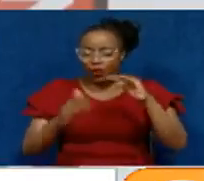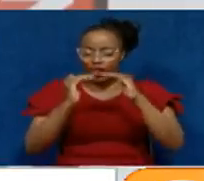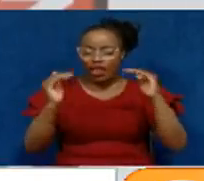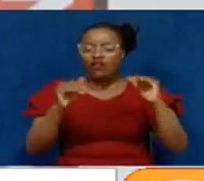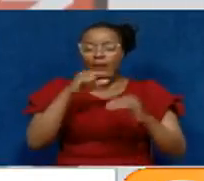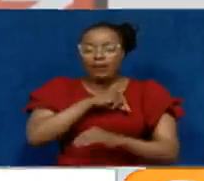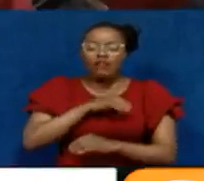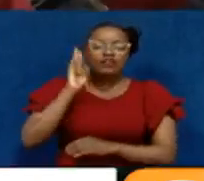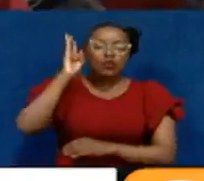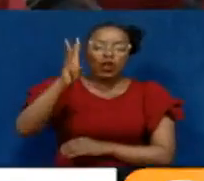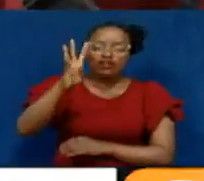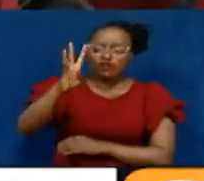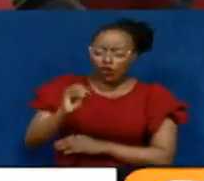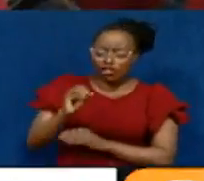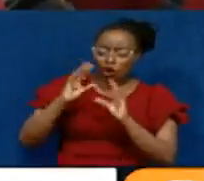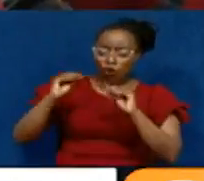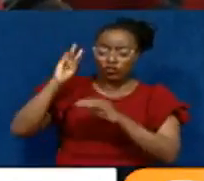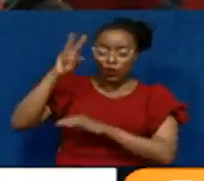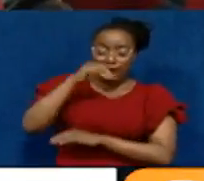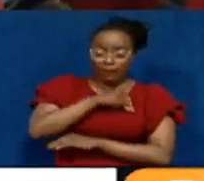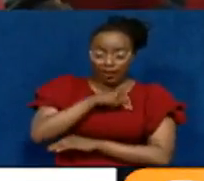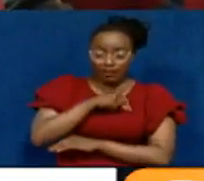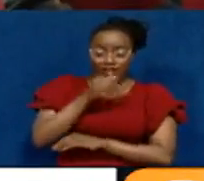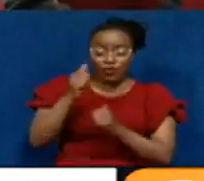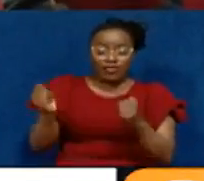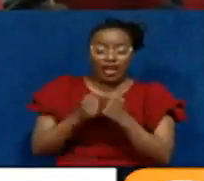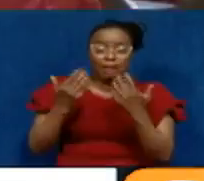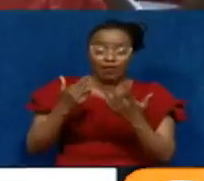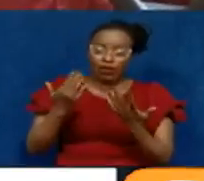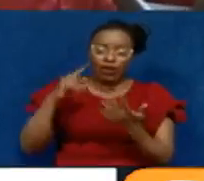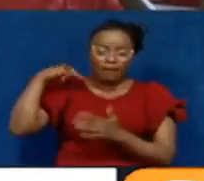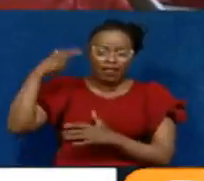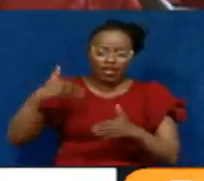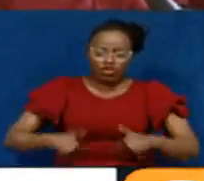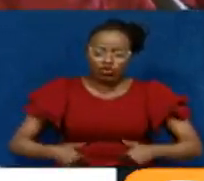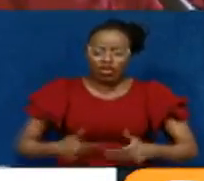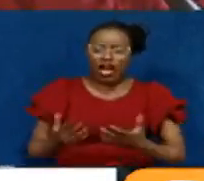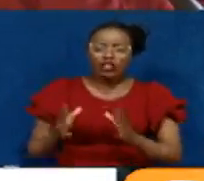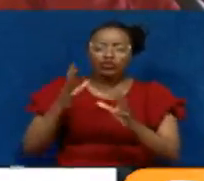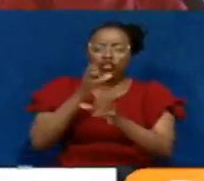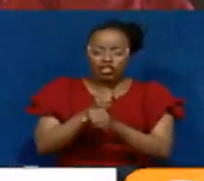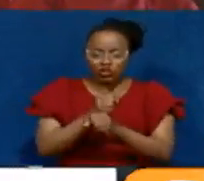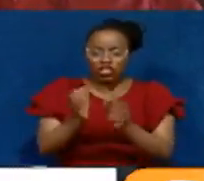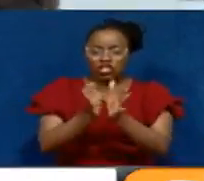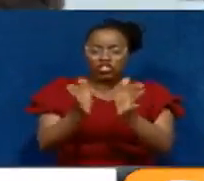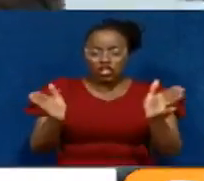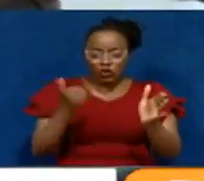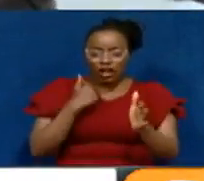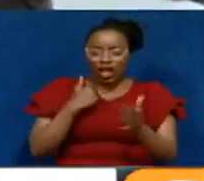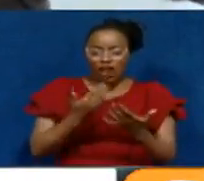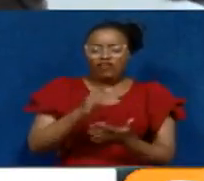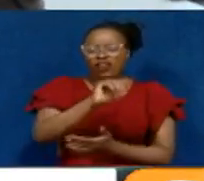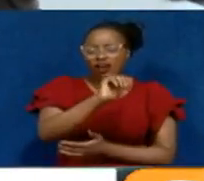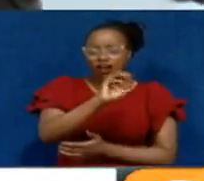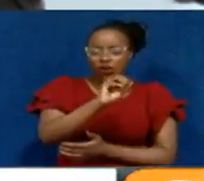will benefit from the 10-day CAF-D coaching course to be held at the Mathare Youth Sports Association. FKF Secretary General Barry Otieno